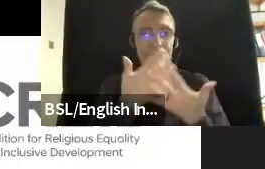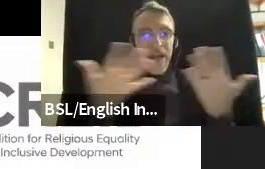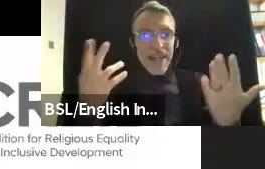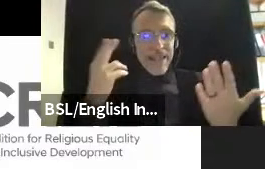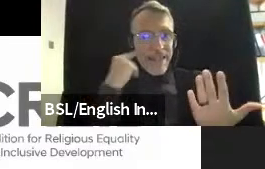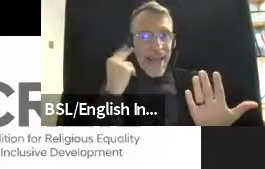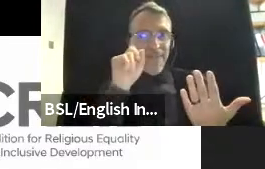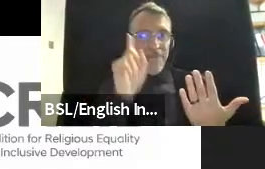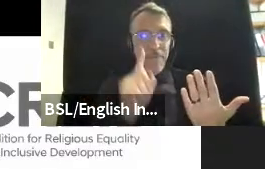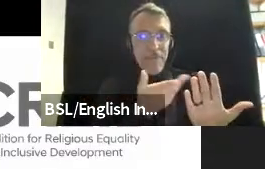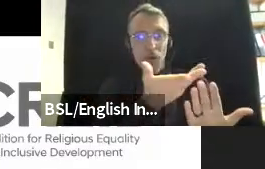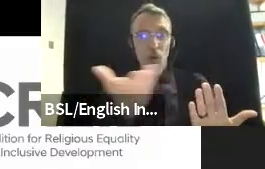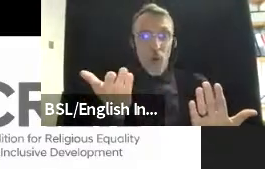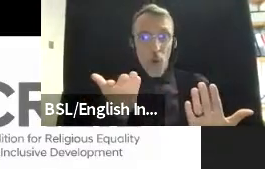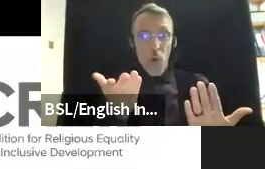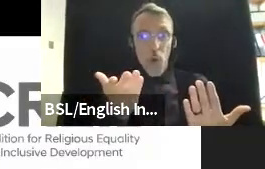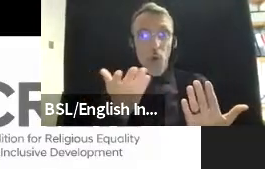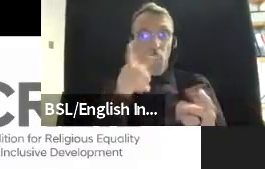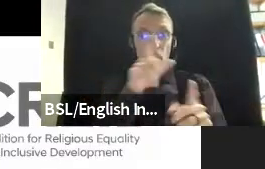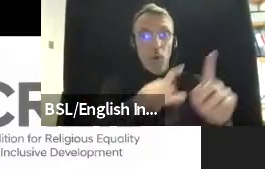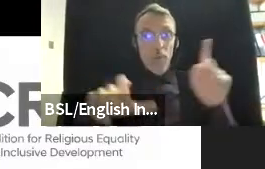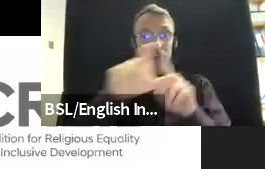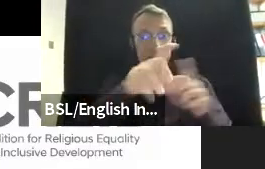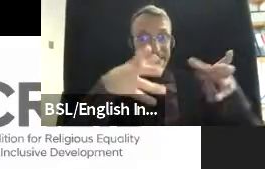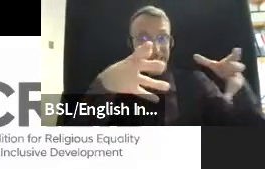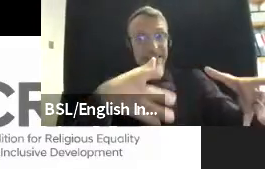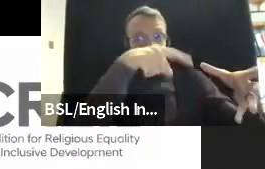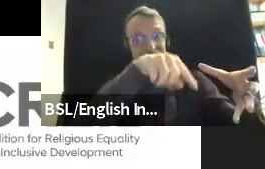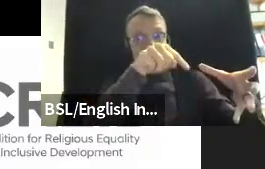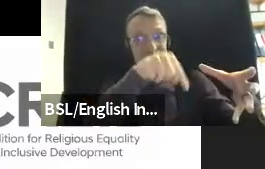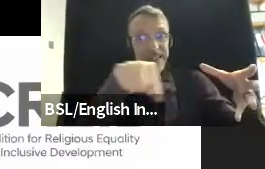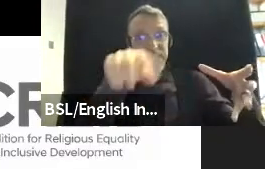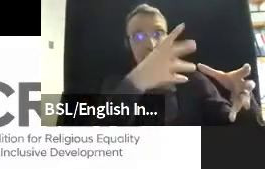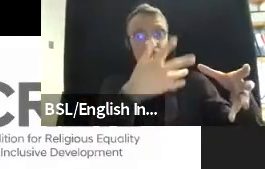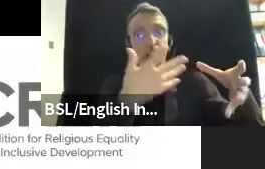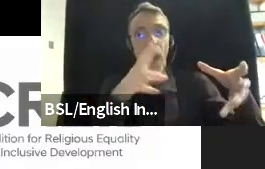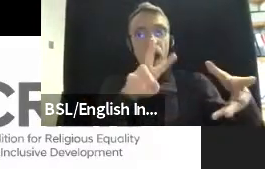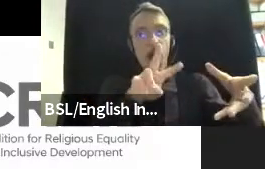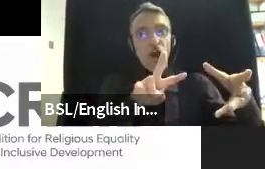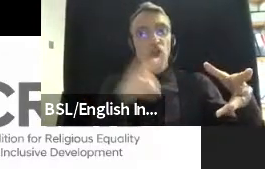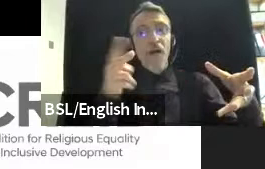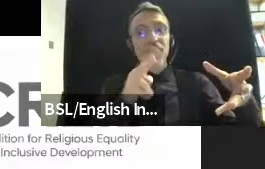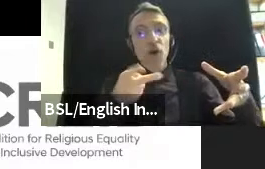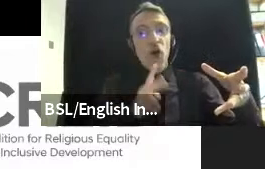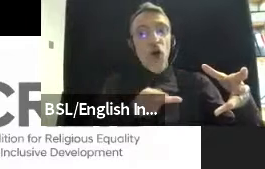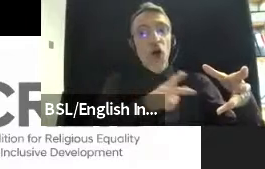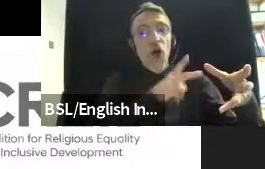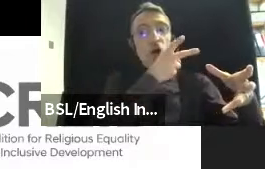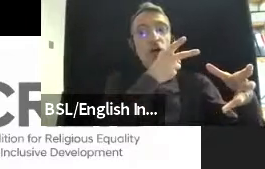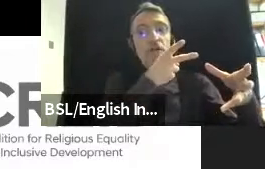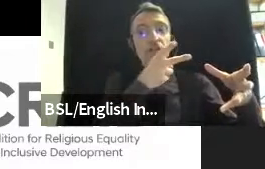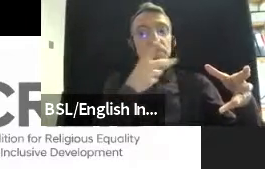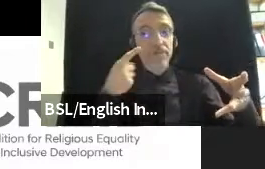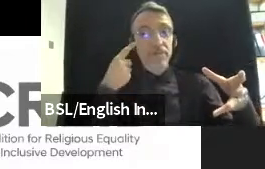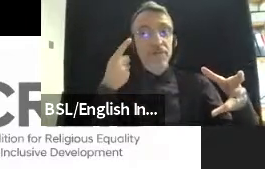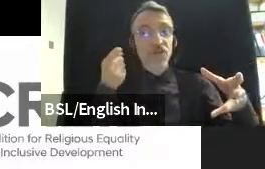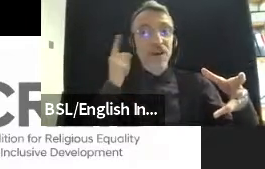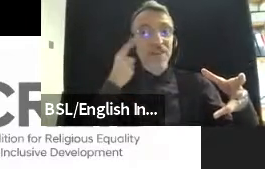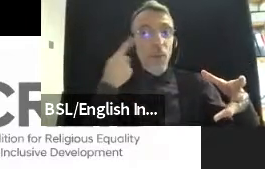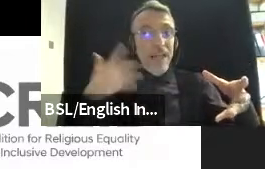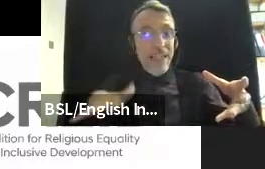people in the community of the deaf people were converted. They converted to the Jehovah's